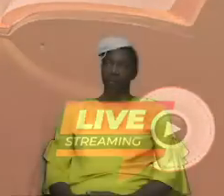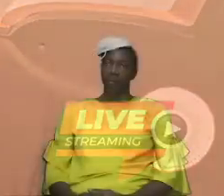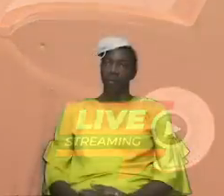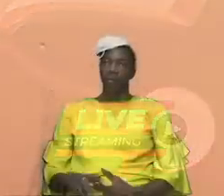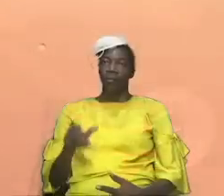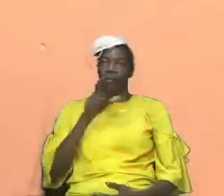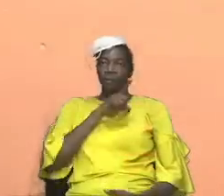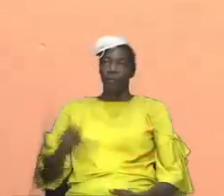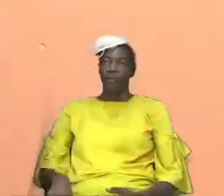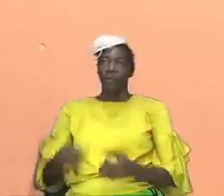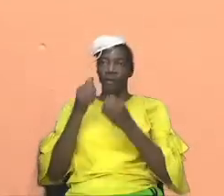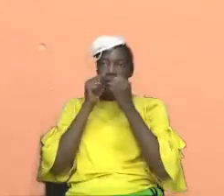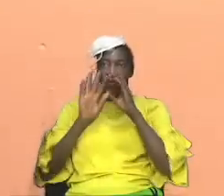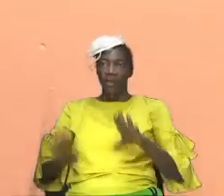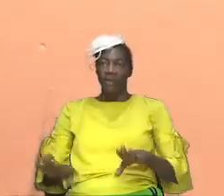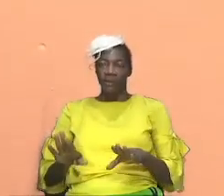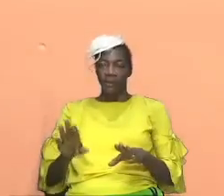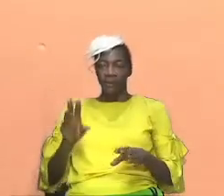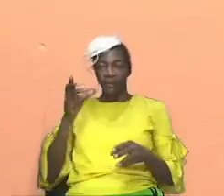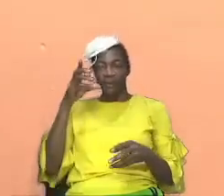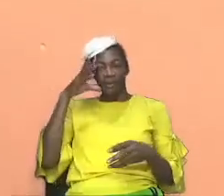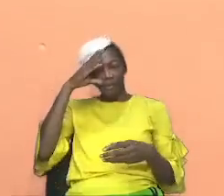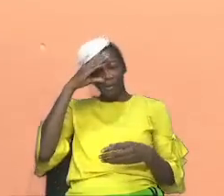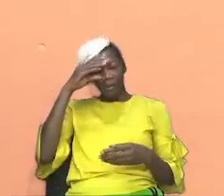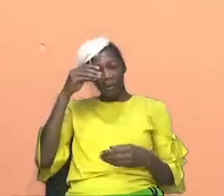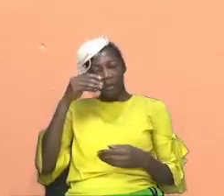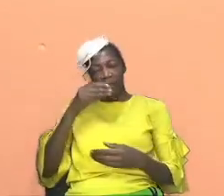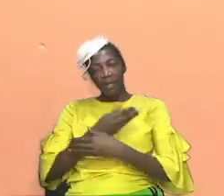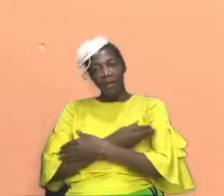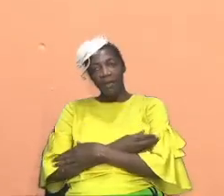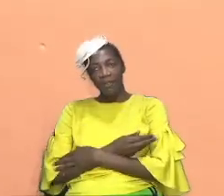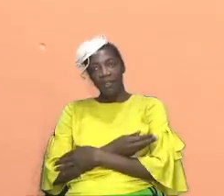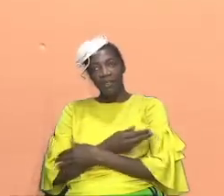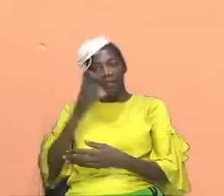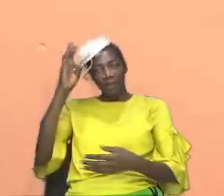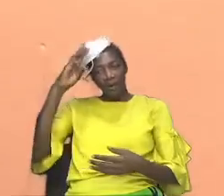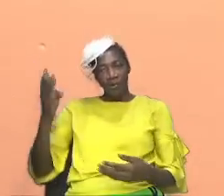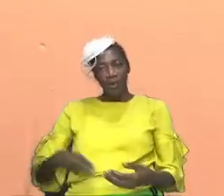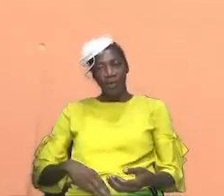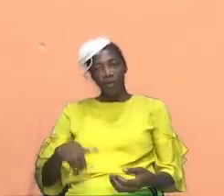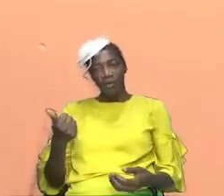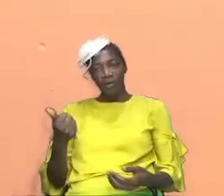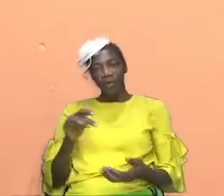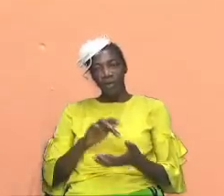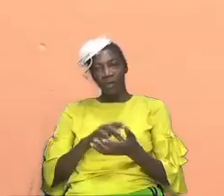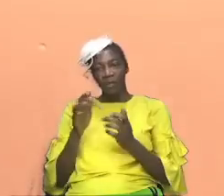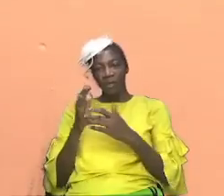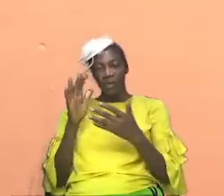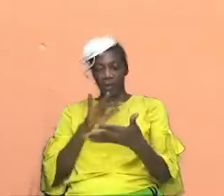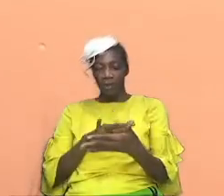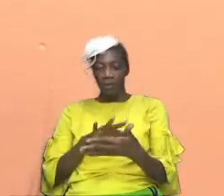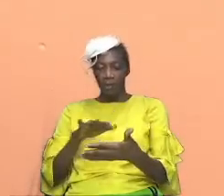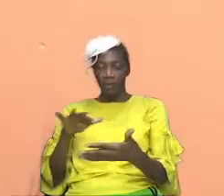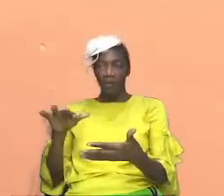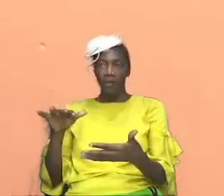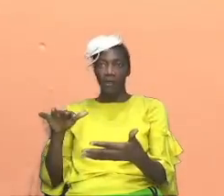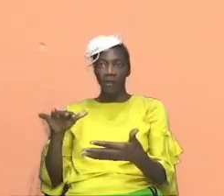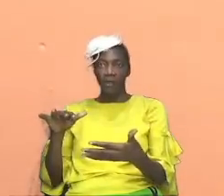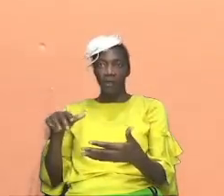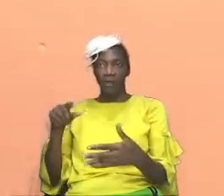The Lord bless you, brethren beloved. Welcome to another Bible study